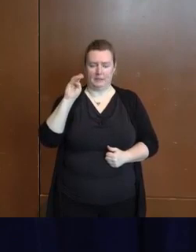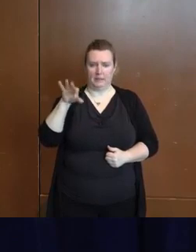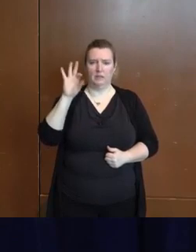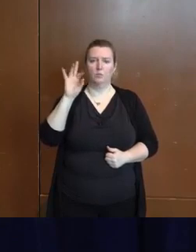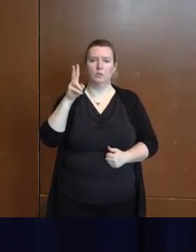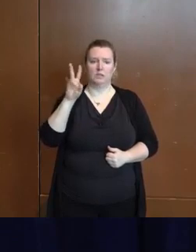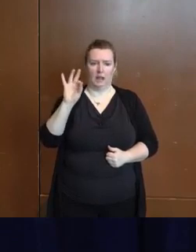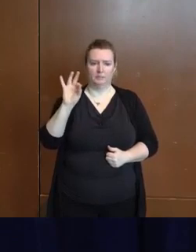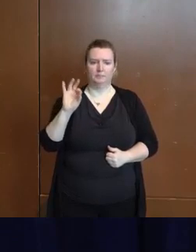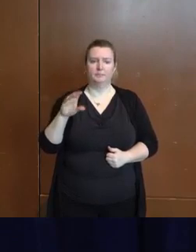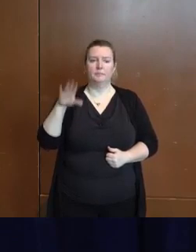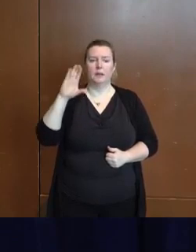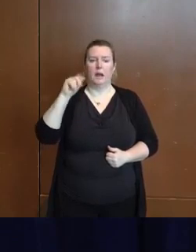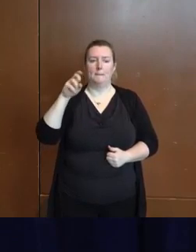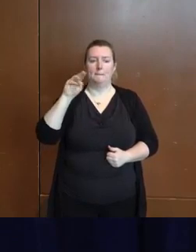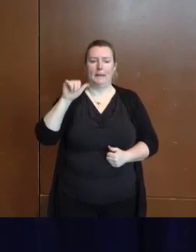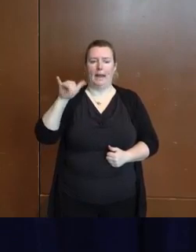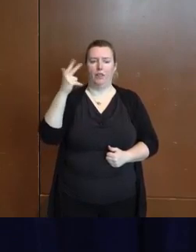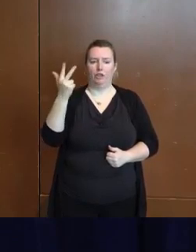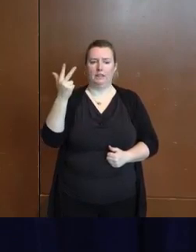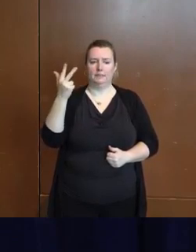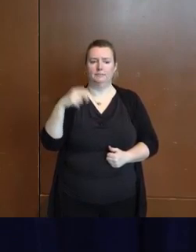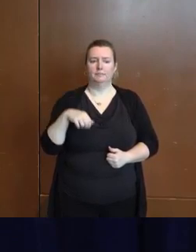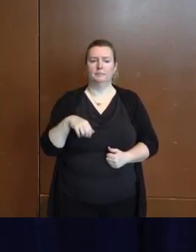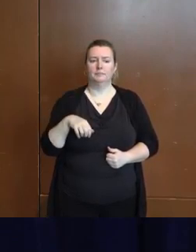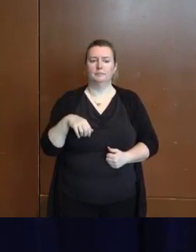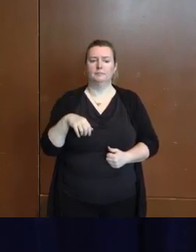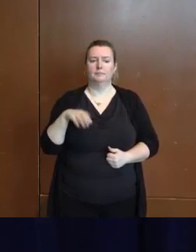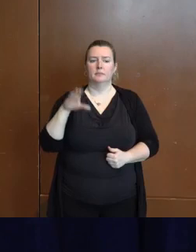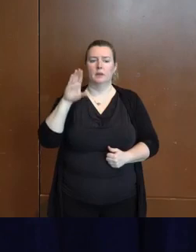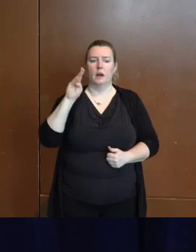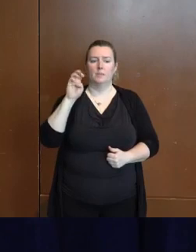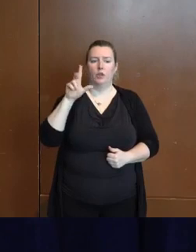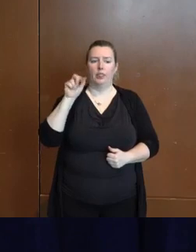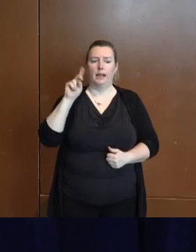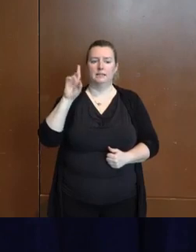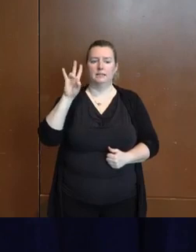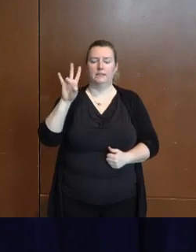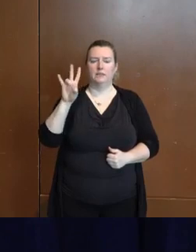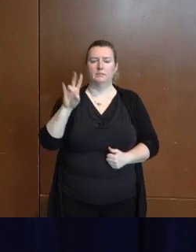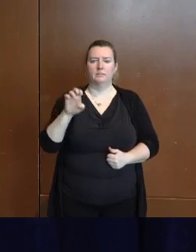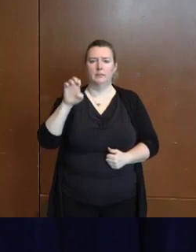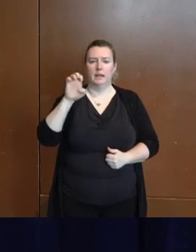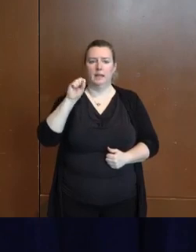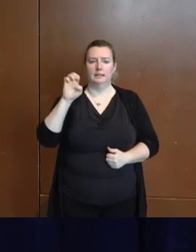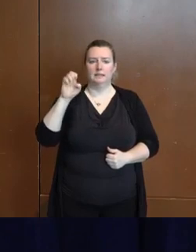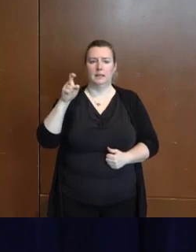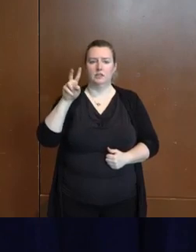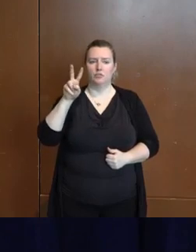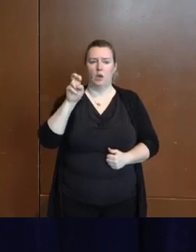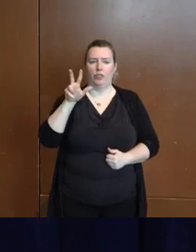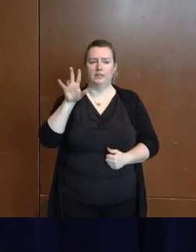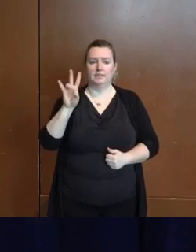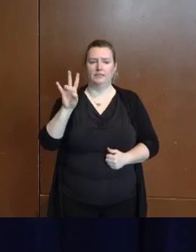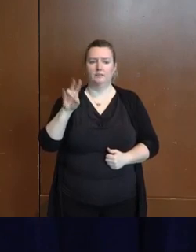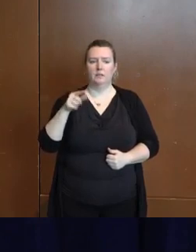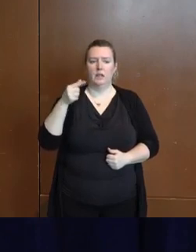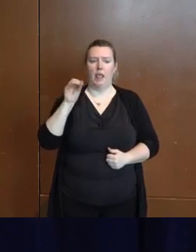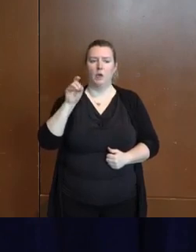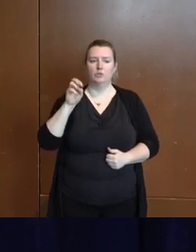Cumberland, 7. Essex, 237. Gloucester, 25. Hudson,